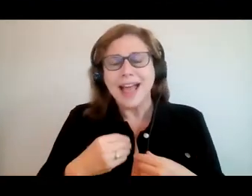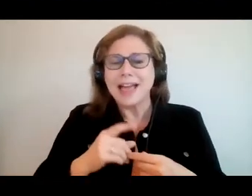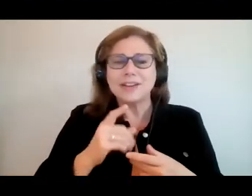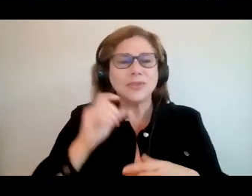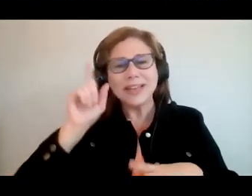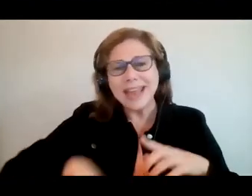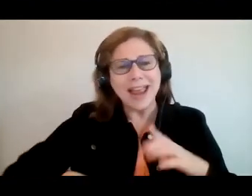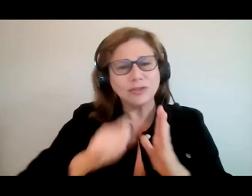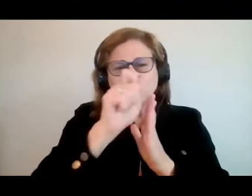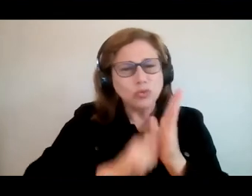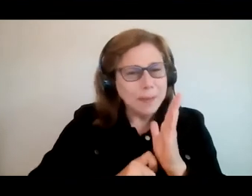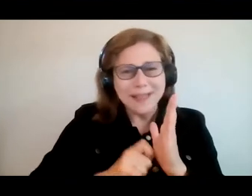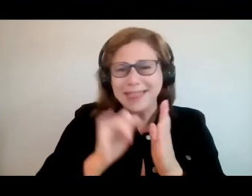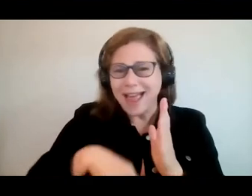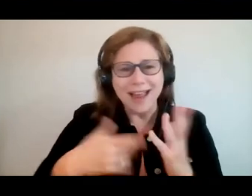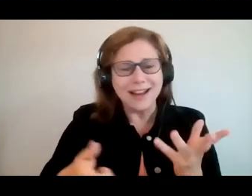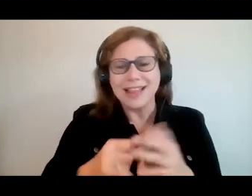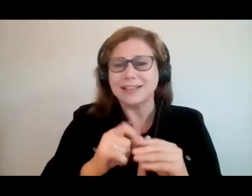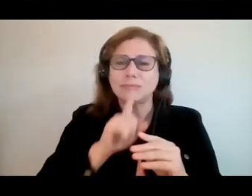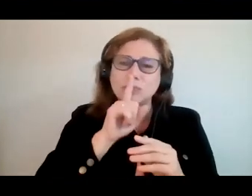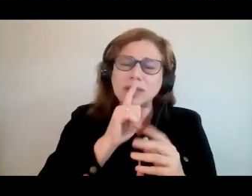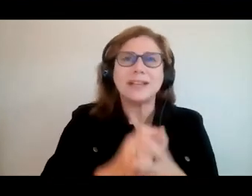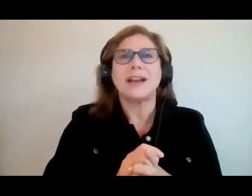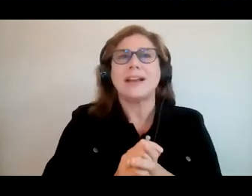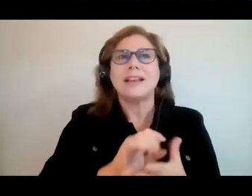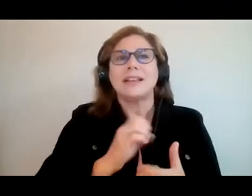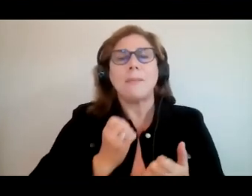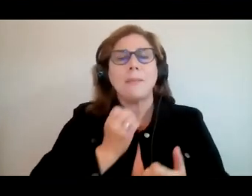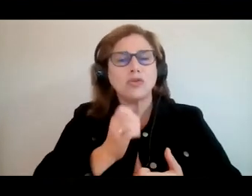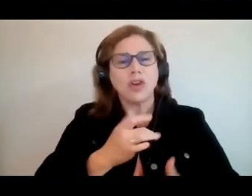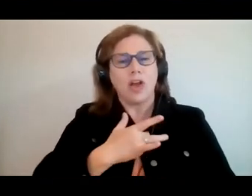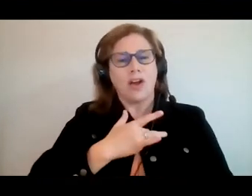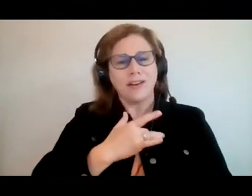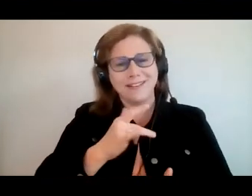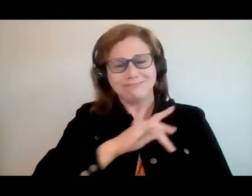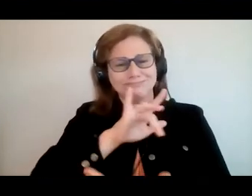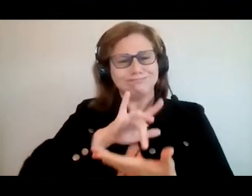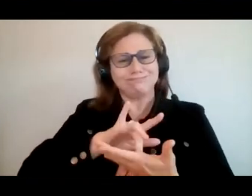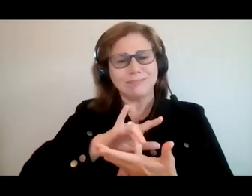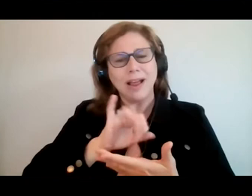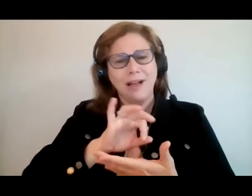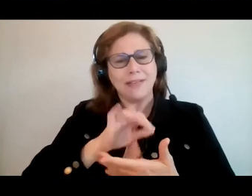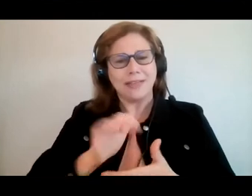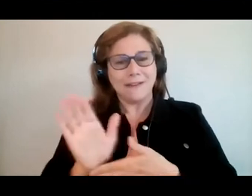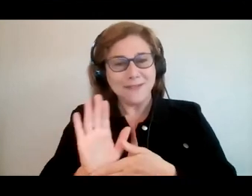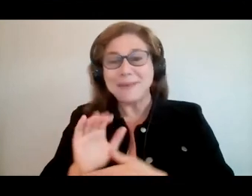a significant part of the emotional heart of the film. And Amos has the